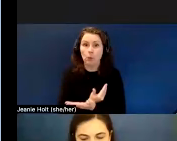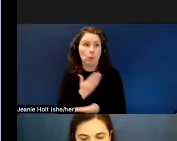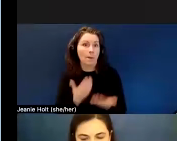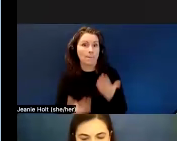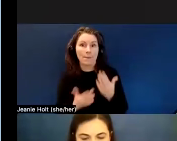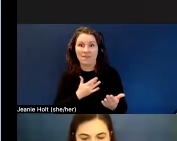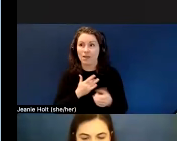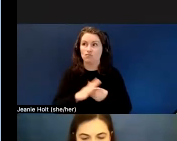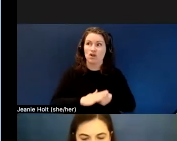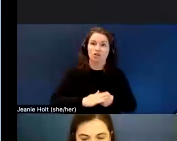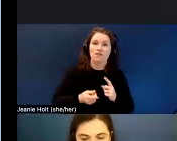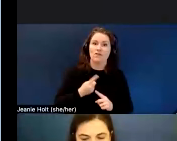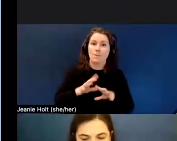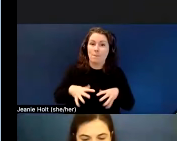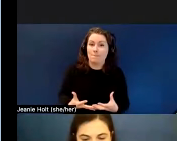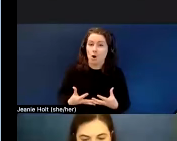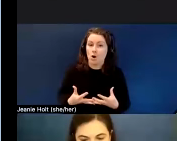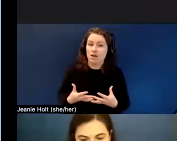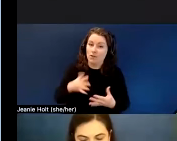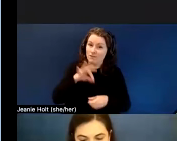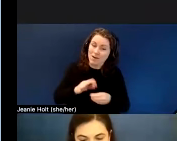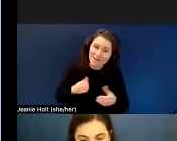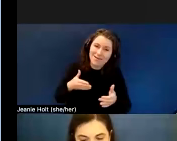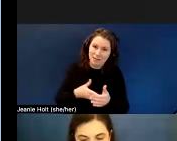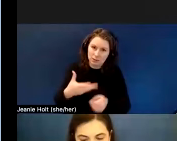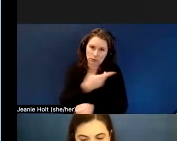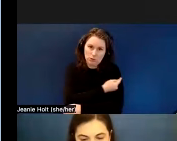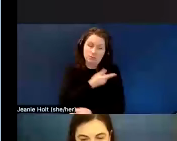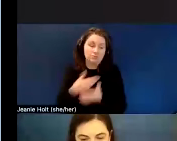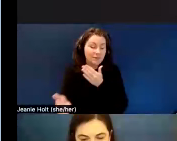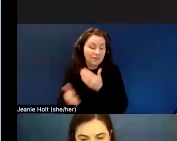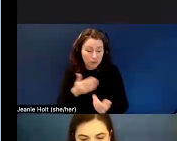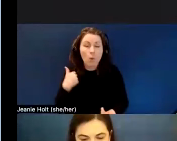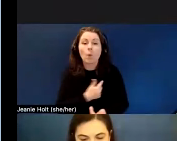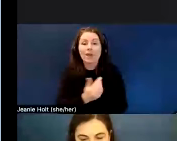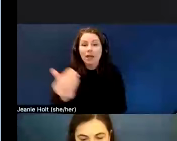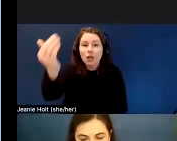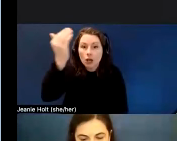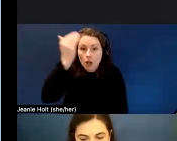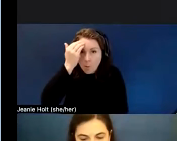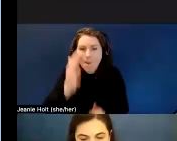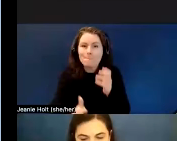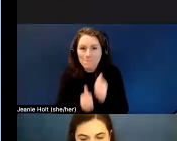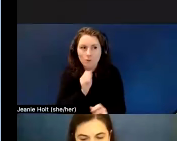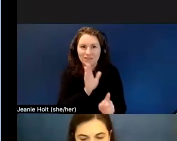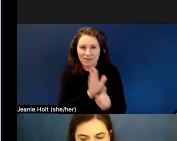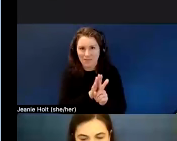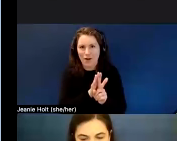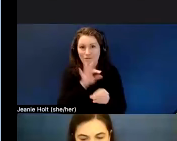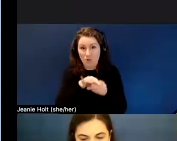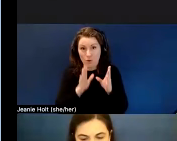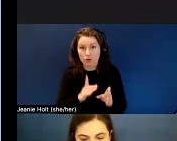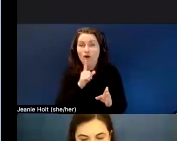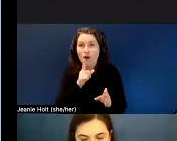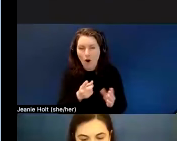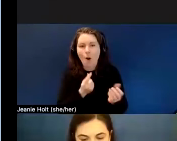feeling pressure from their party to vote against immunization, in spite of the fact that we know a majority of their constituents are